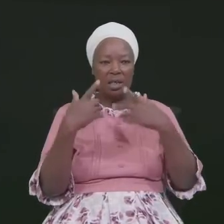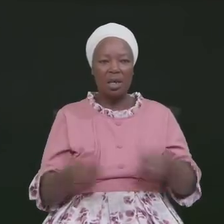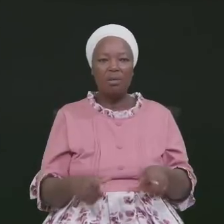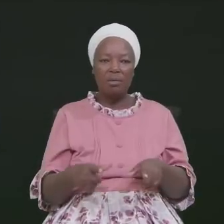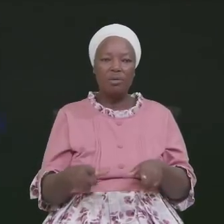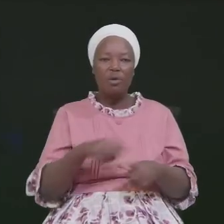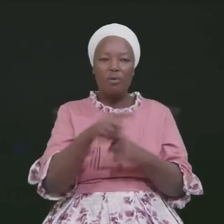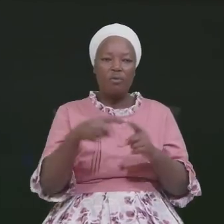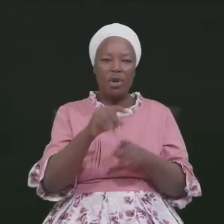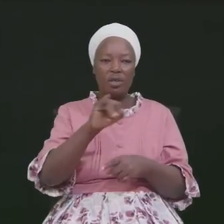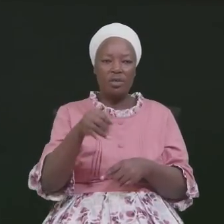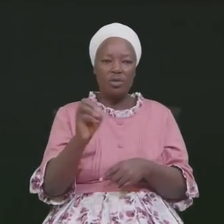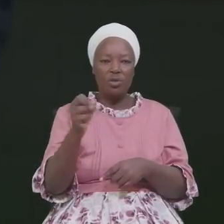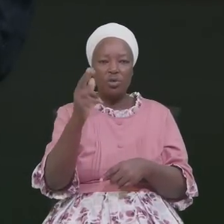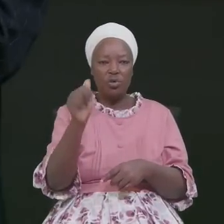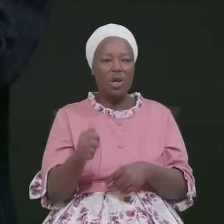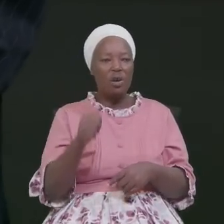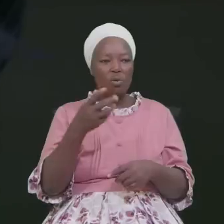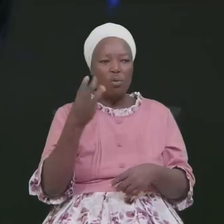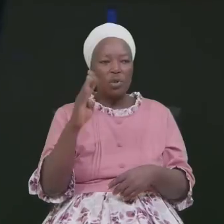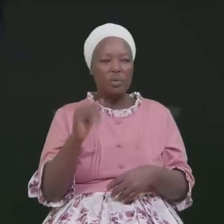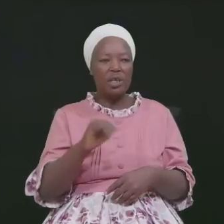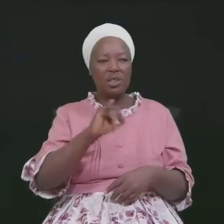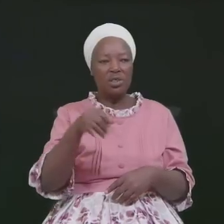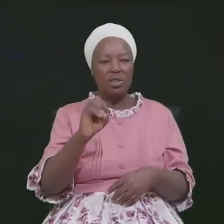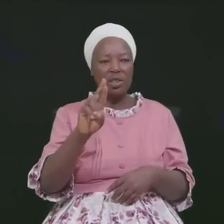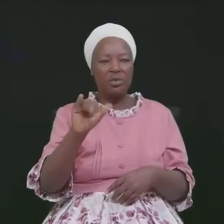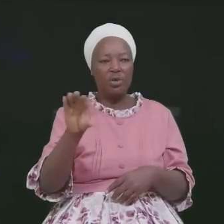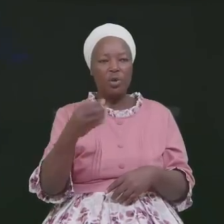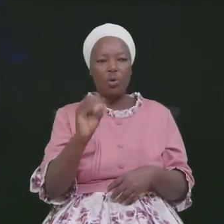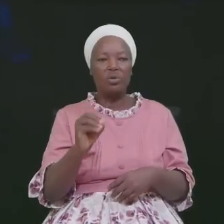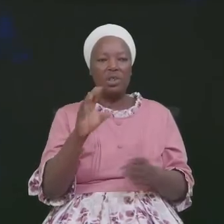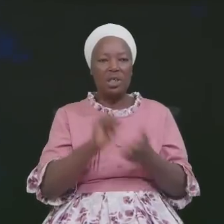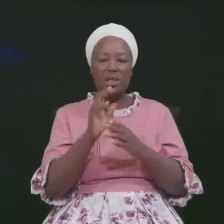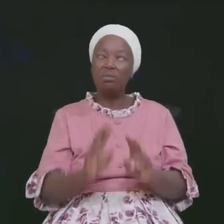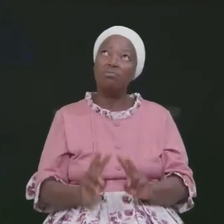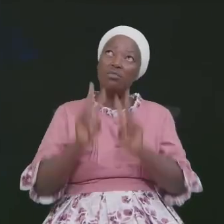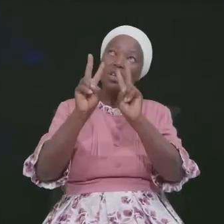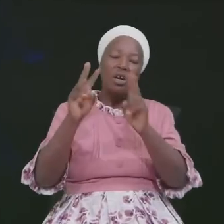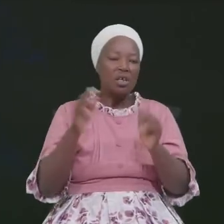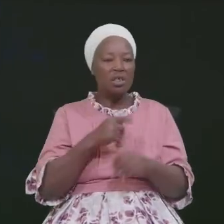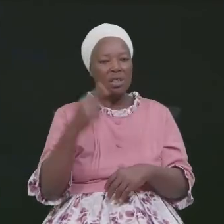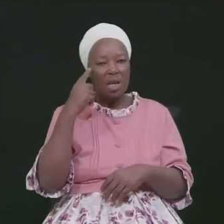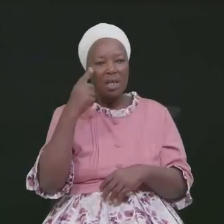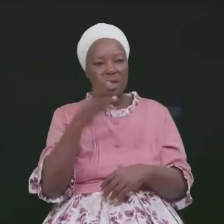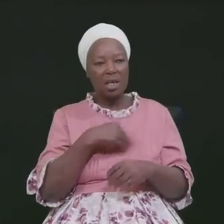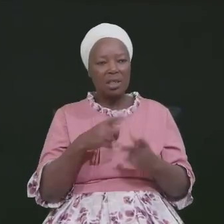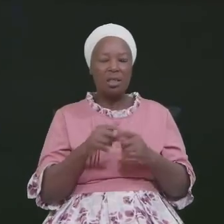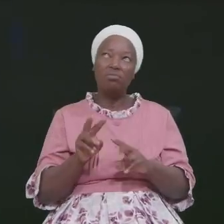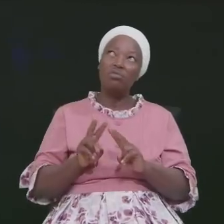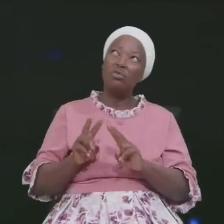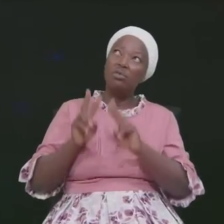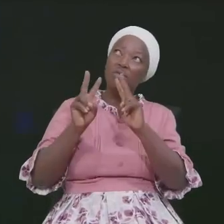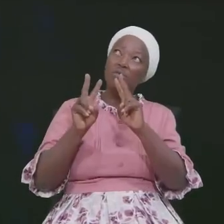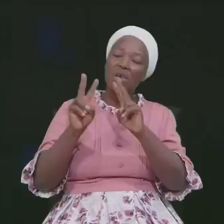pass when Joshua was by Jericho, that he lifted up his eyes and looked,